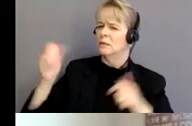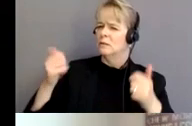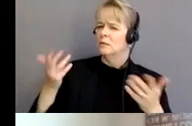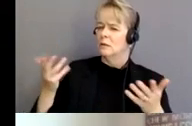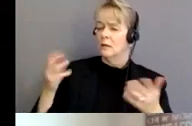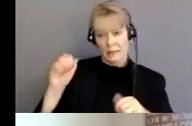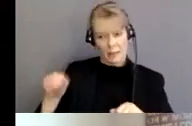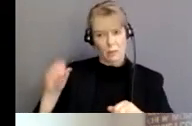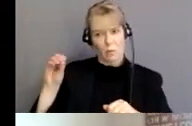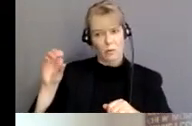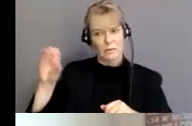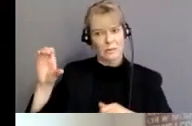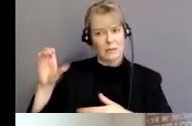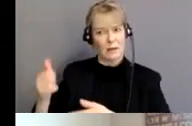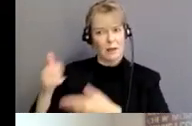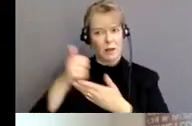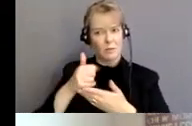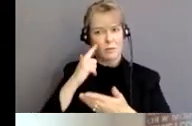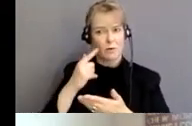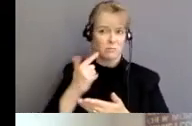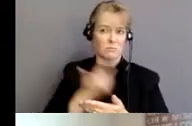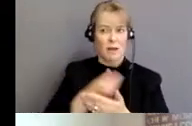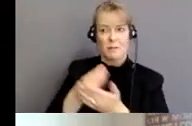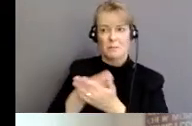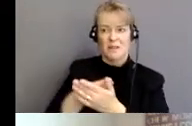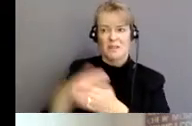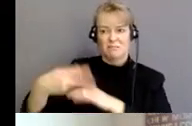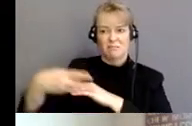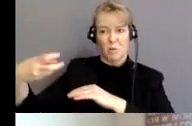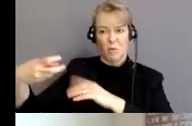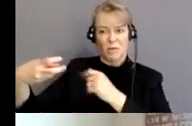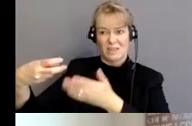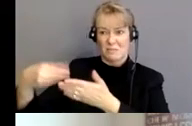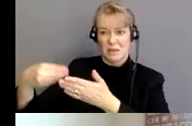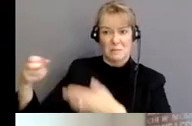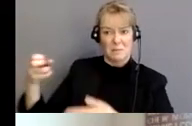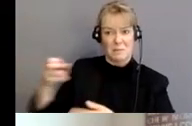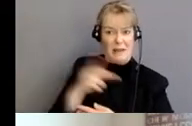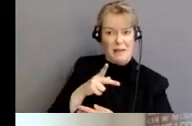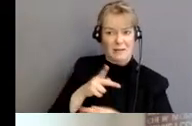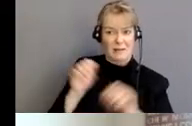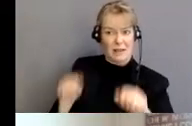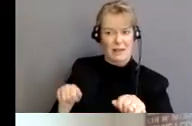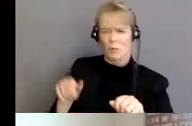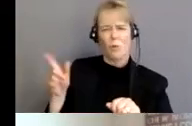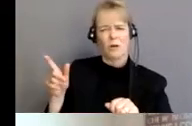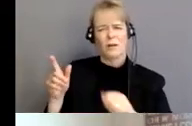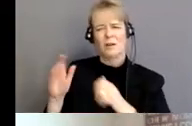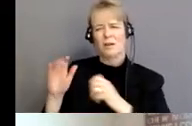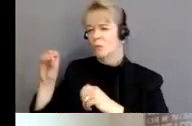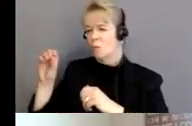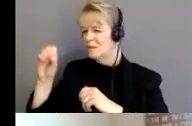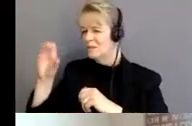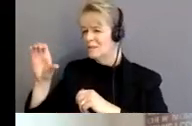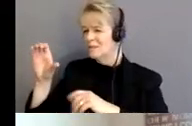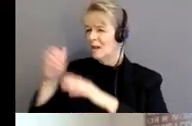funds back, or if through investigation hold the fraudsters accountable in a different way than policing under the criminal